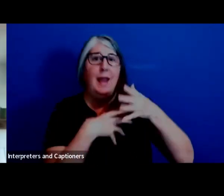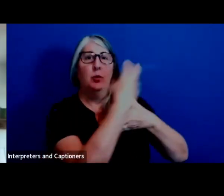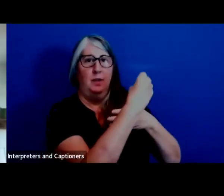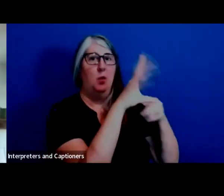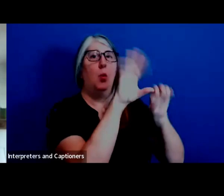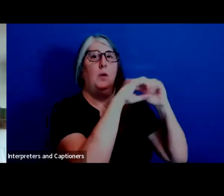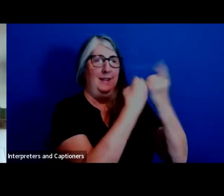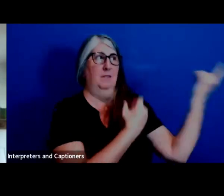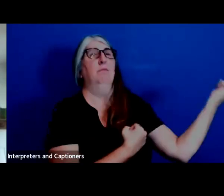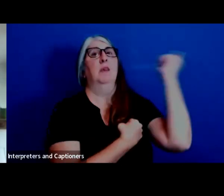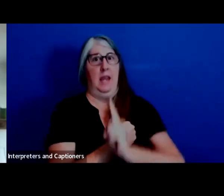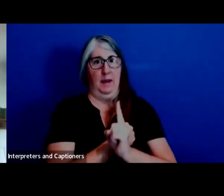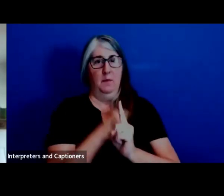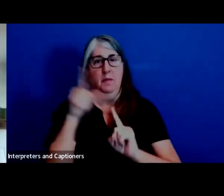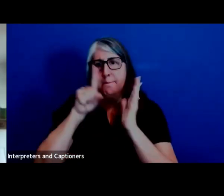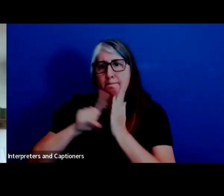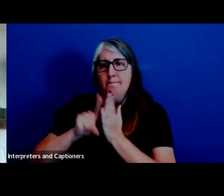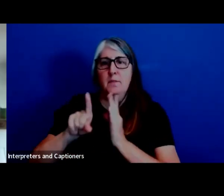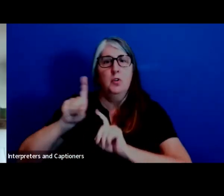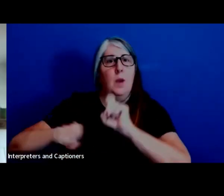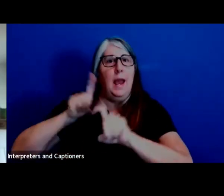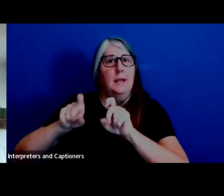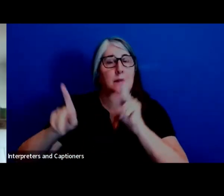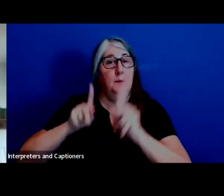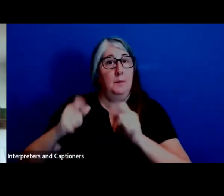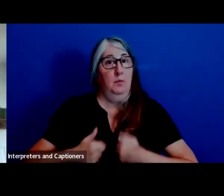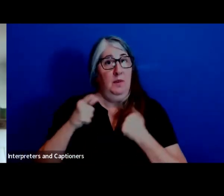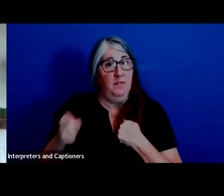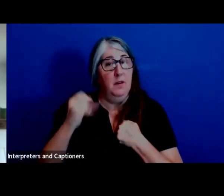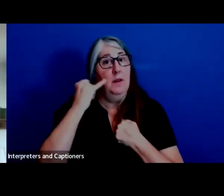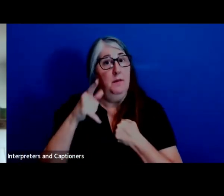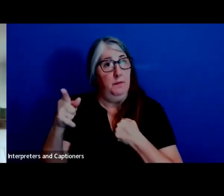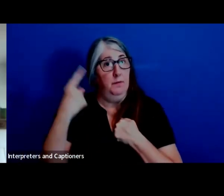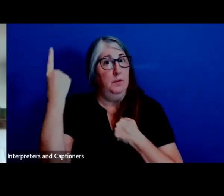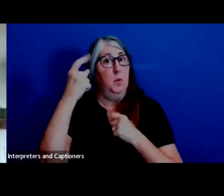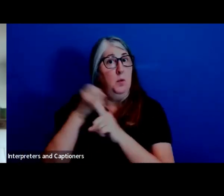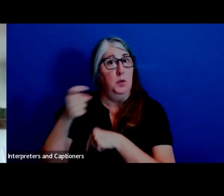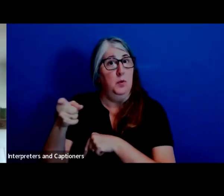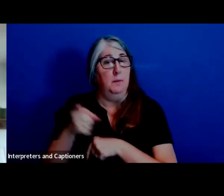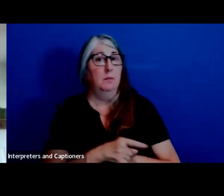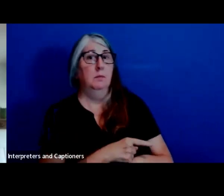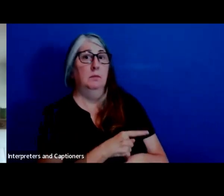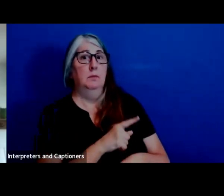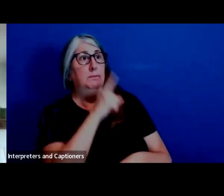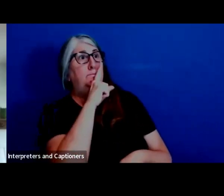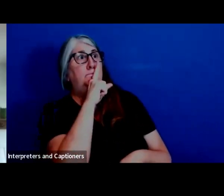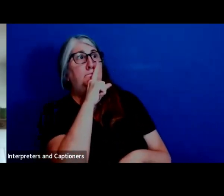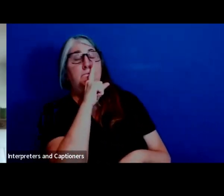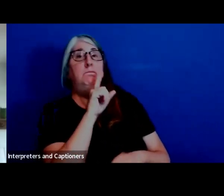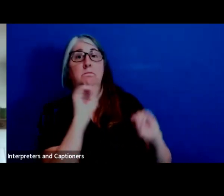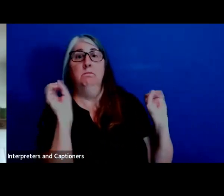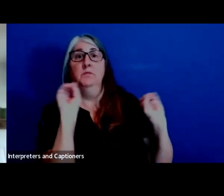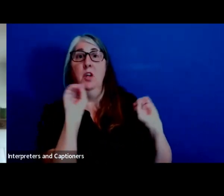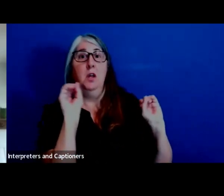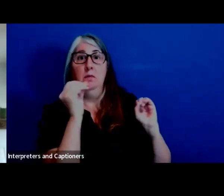were told to ask residents if they had been abused. Not a single one of the residents acknowledged that